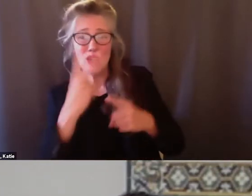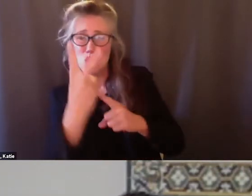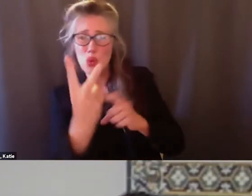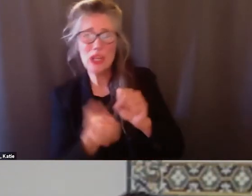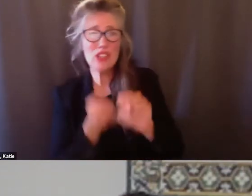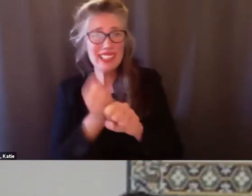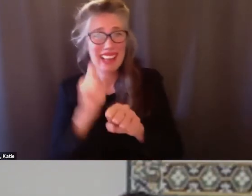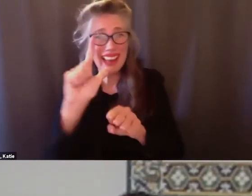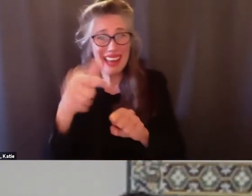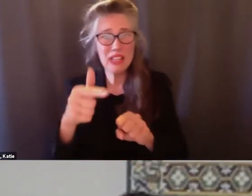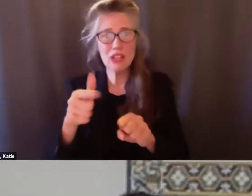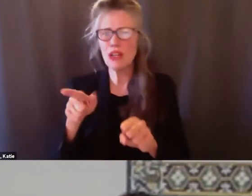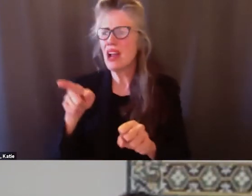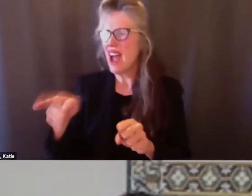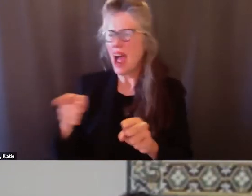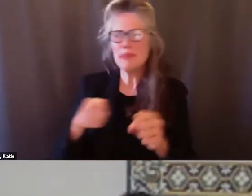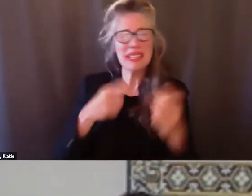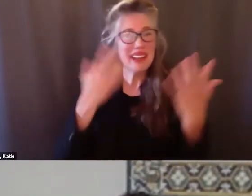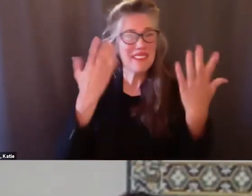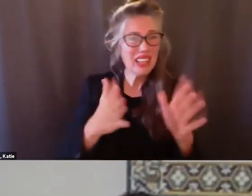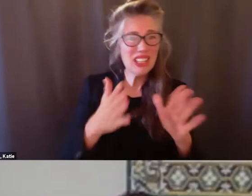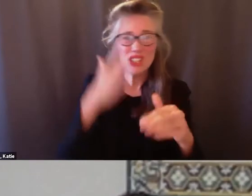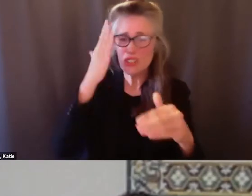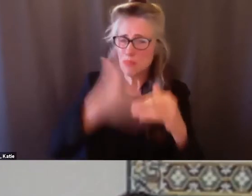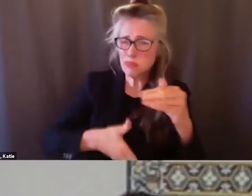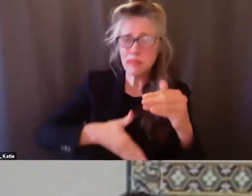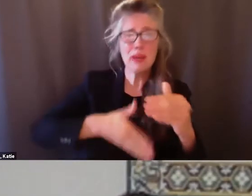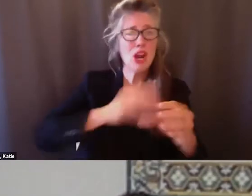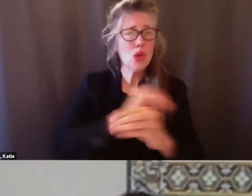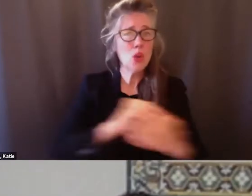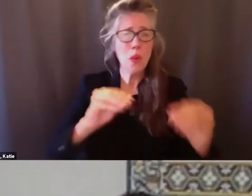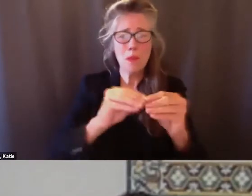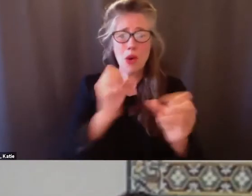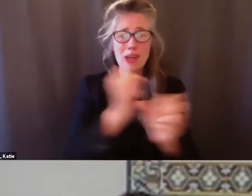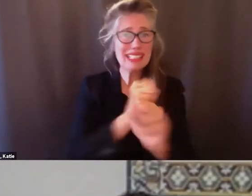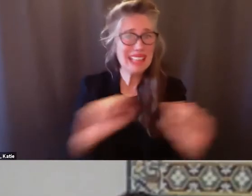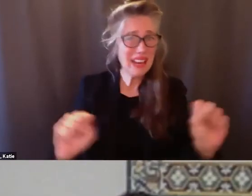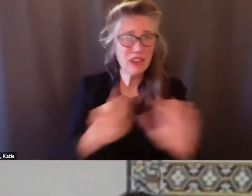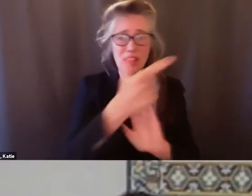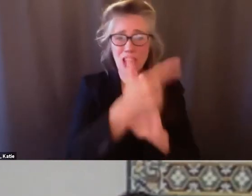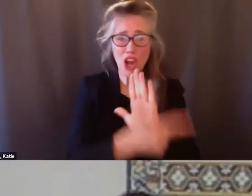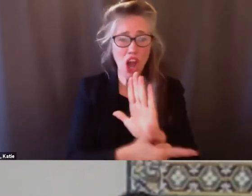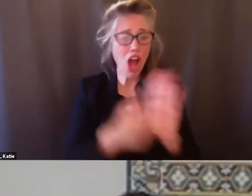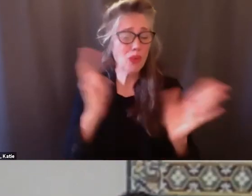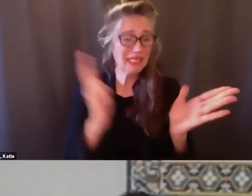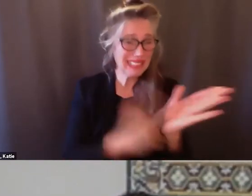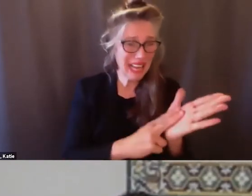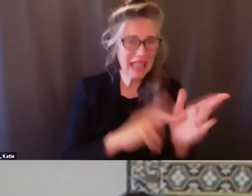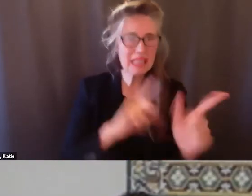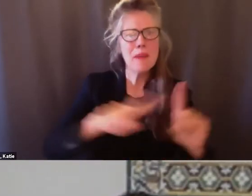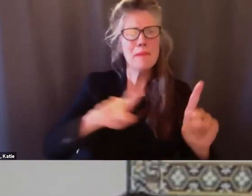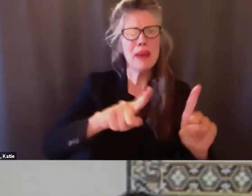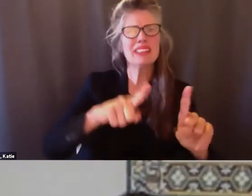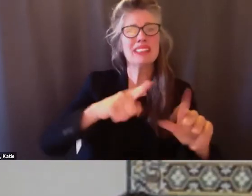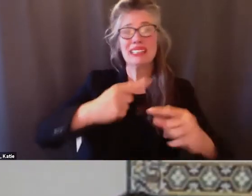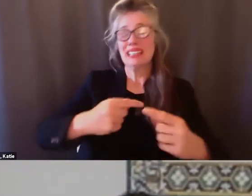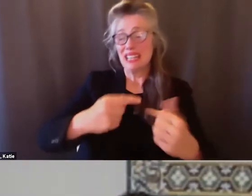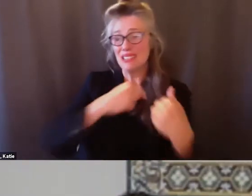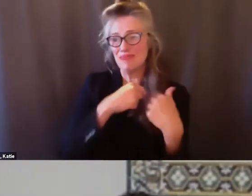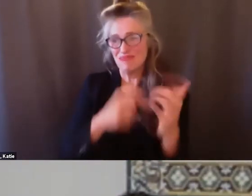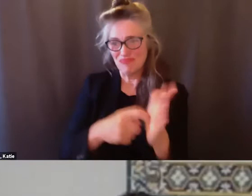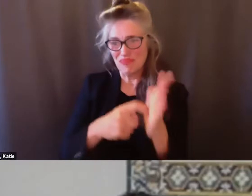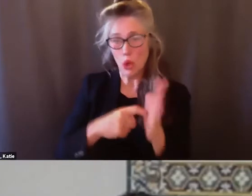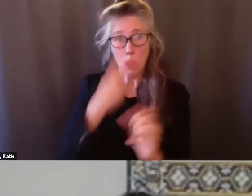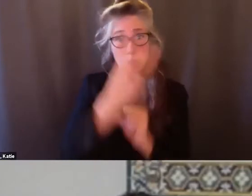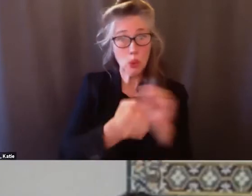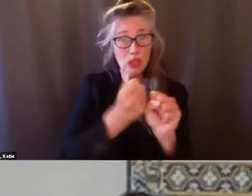that no slavery is no longer part of our part of who we are. But it took 2 years. So once it was there, it was really about,